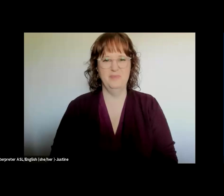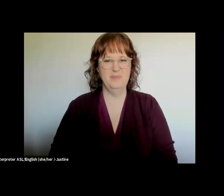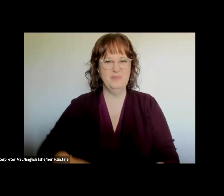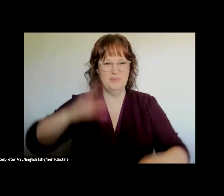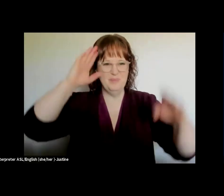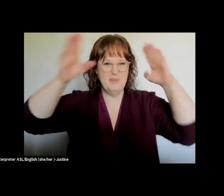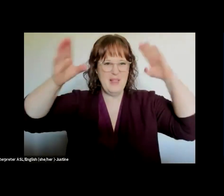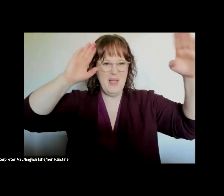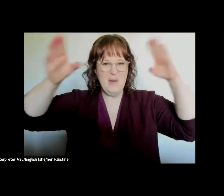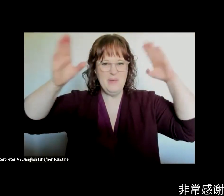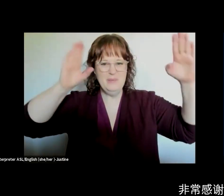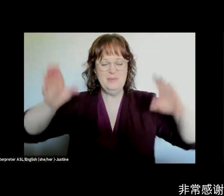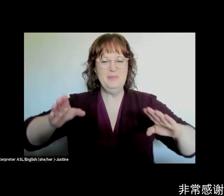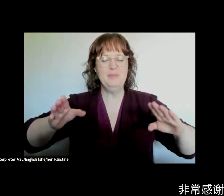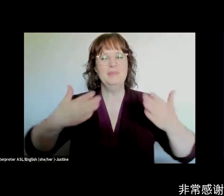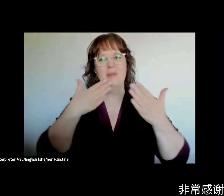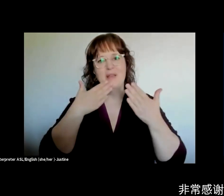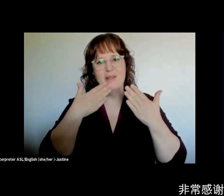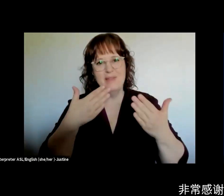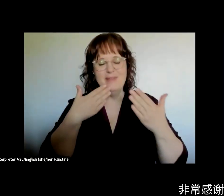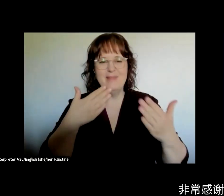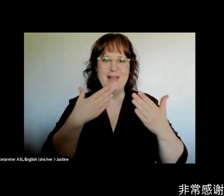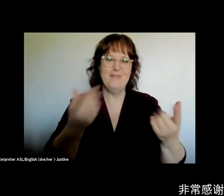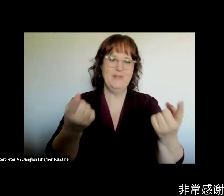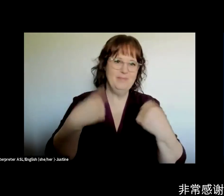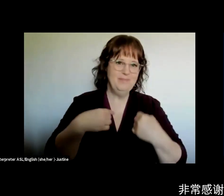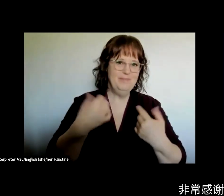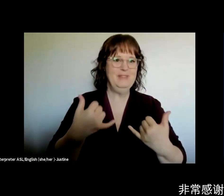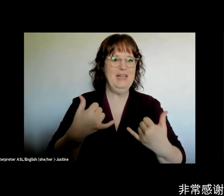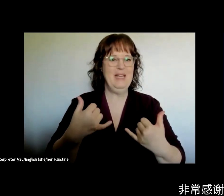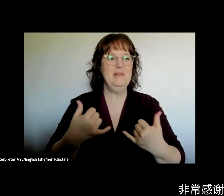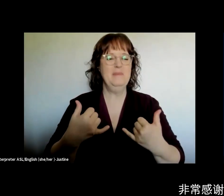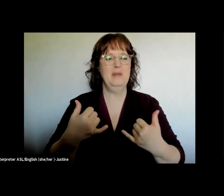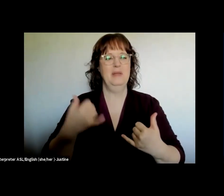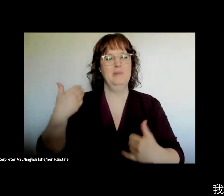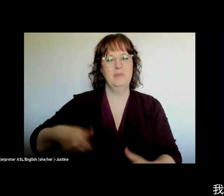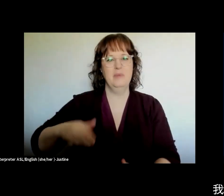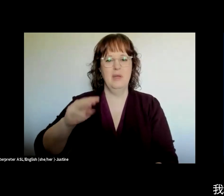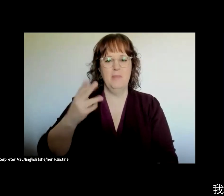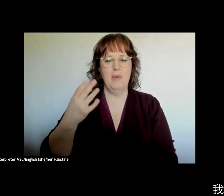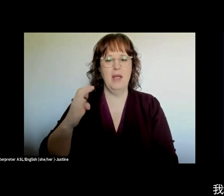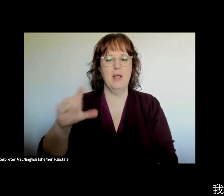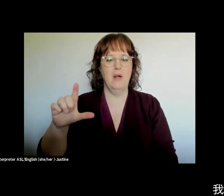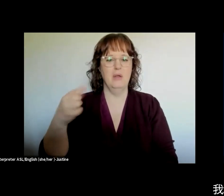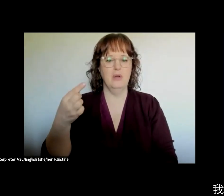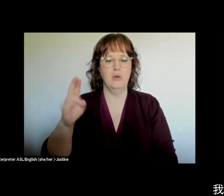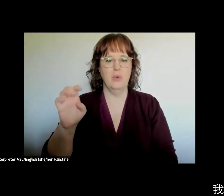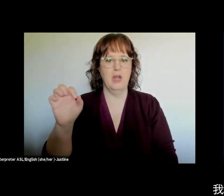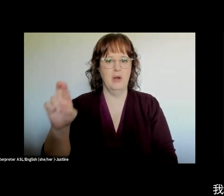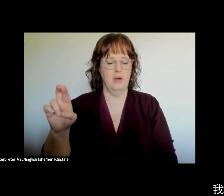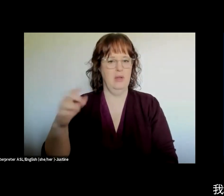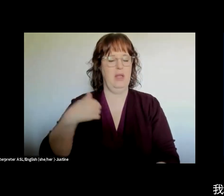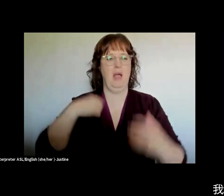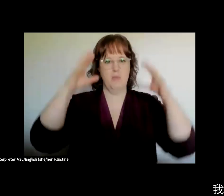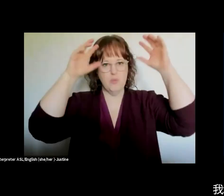Hello, everyone. Thank you so much for joining us today. My name is Michael Greer, and I am the president